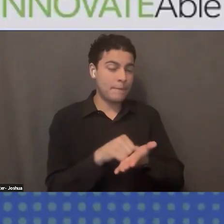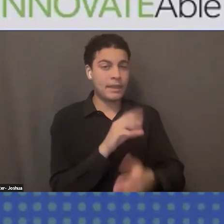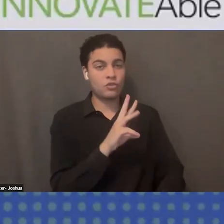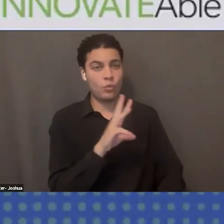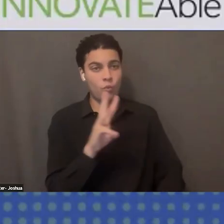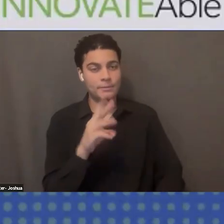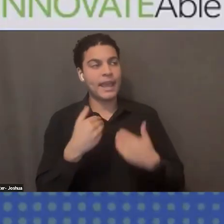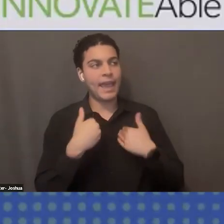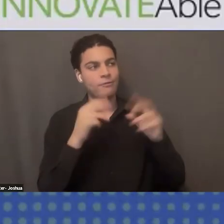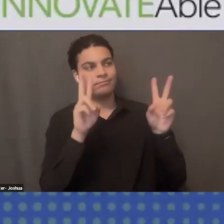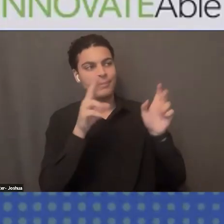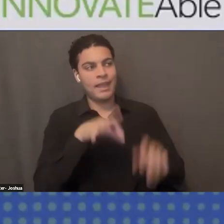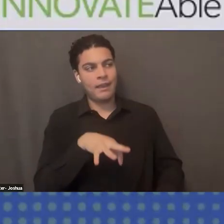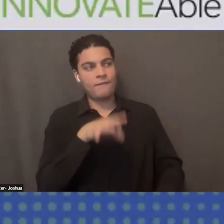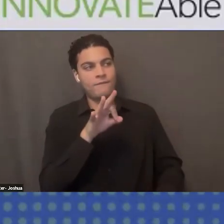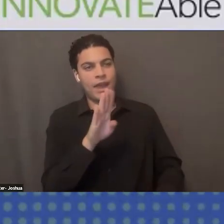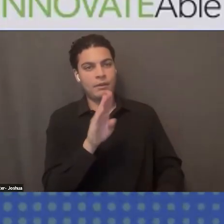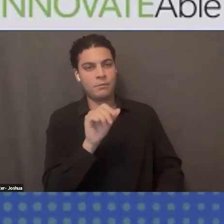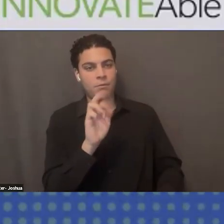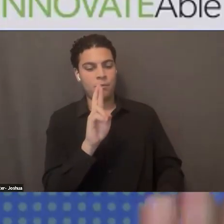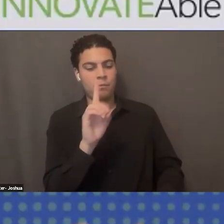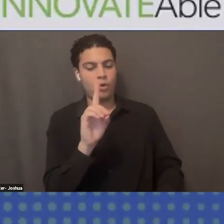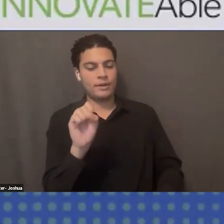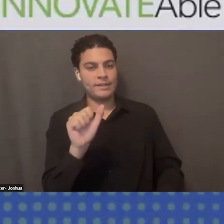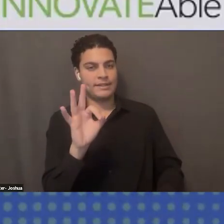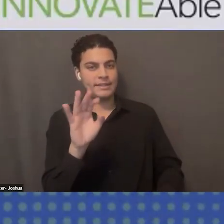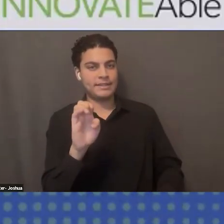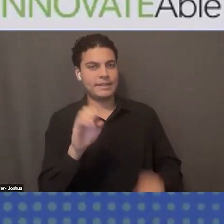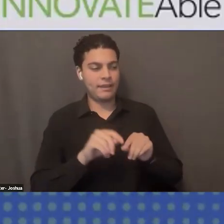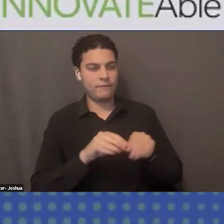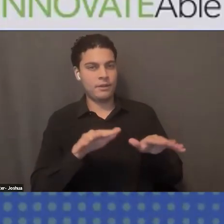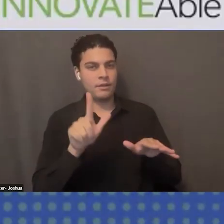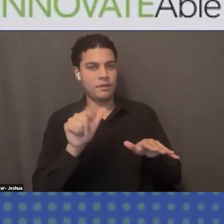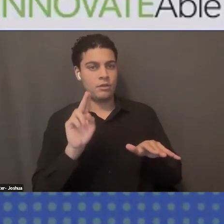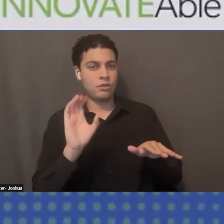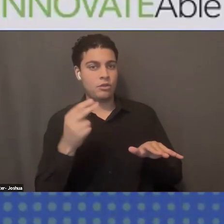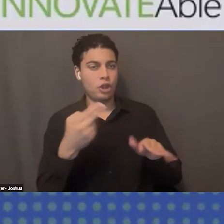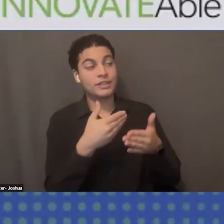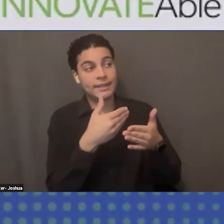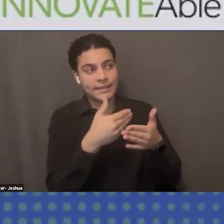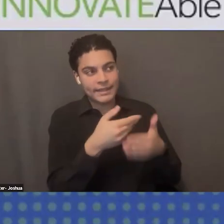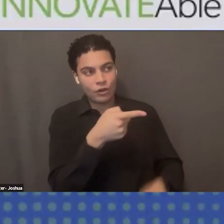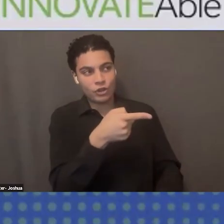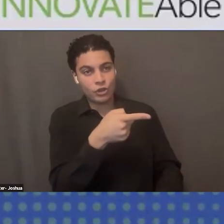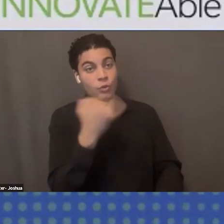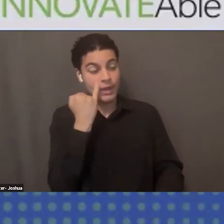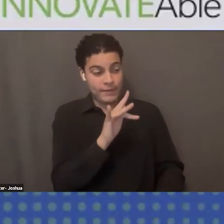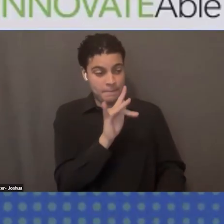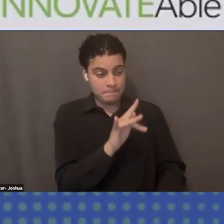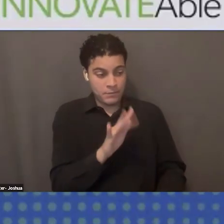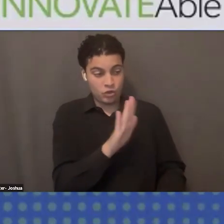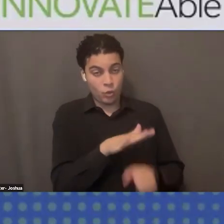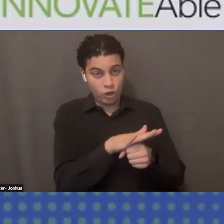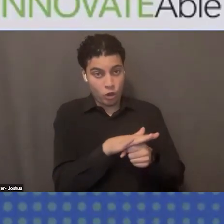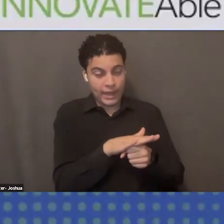launch near you, and you can put that up, and a map of the United States will come up and you'll see where we're located.